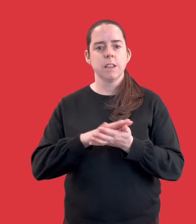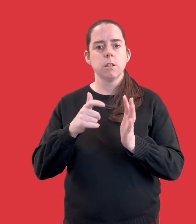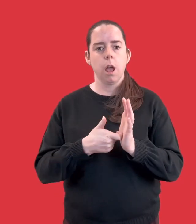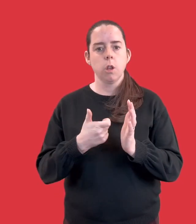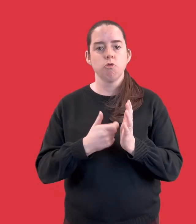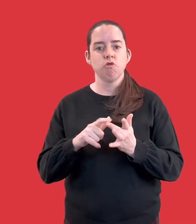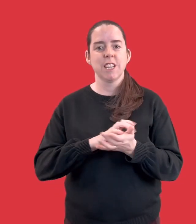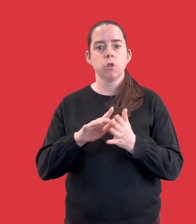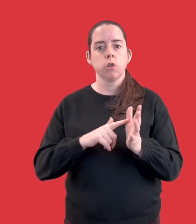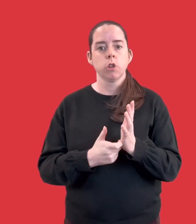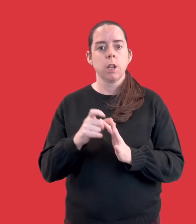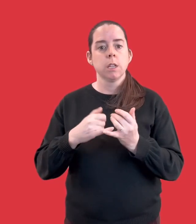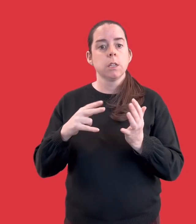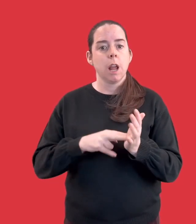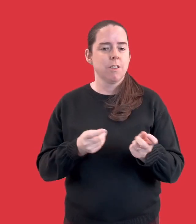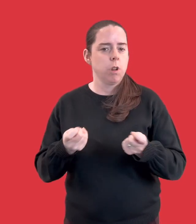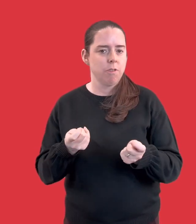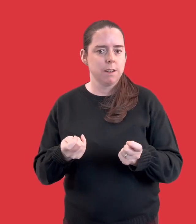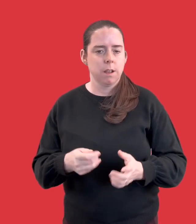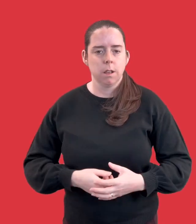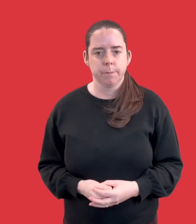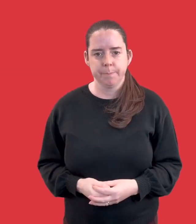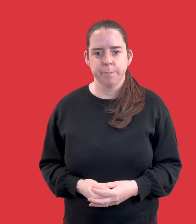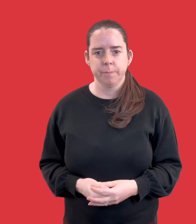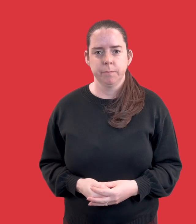Esther Richardson, Director.